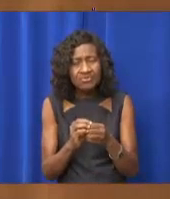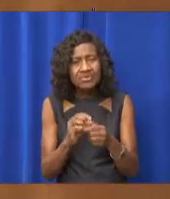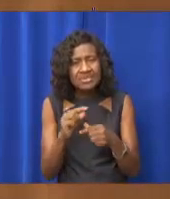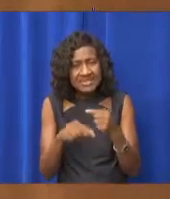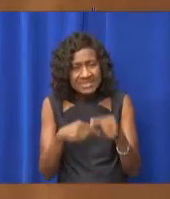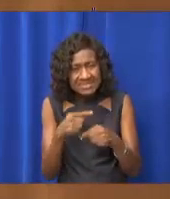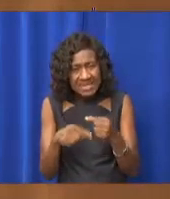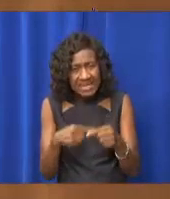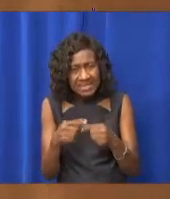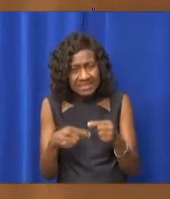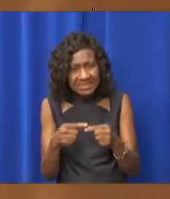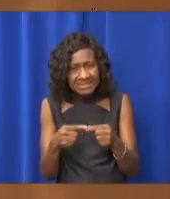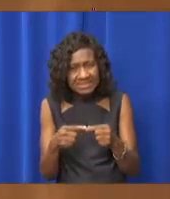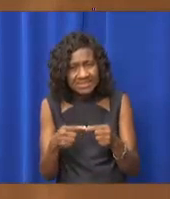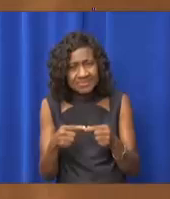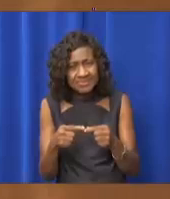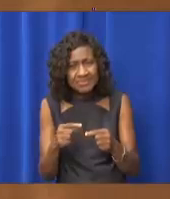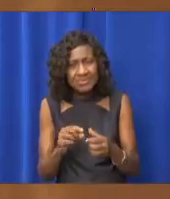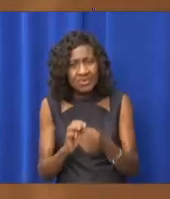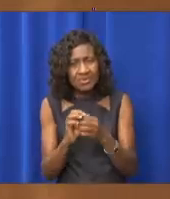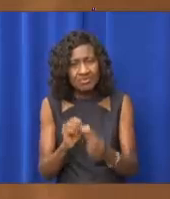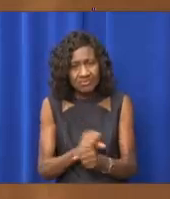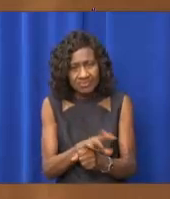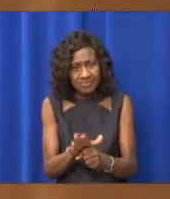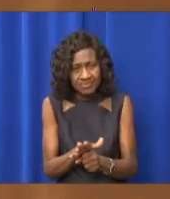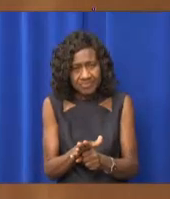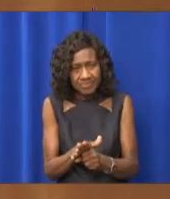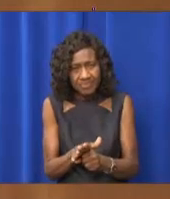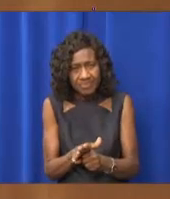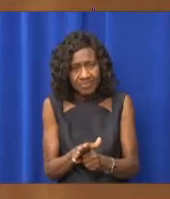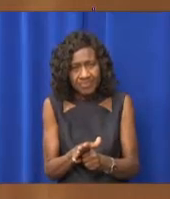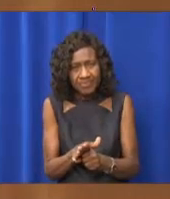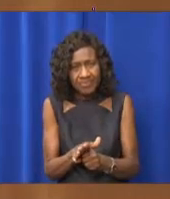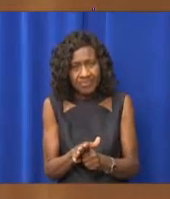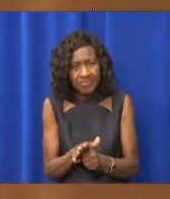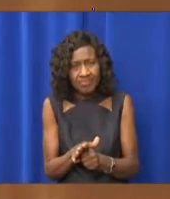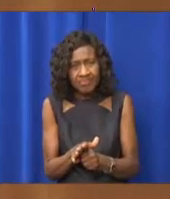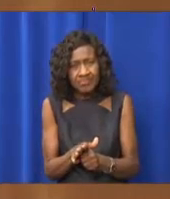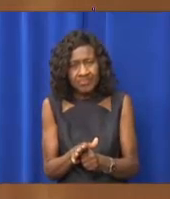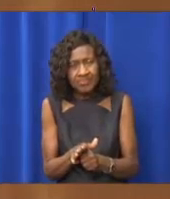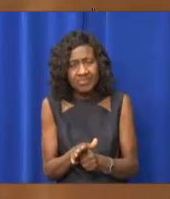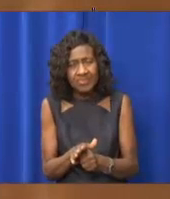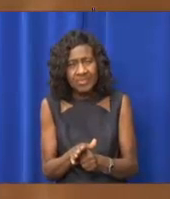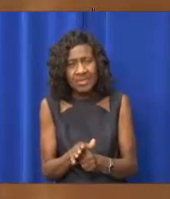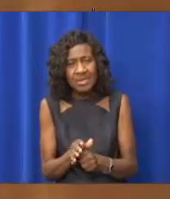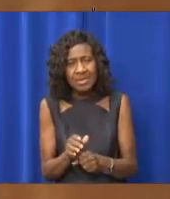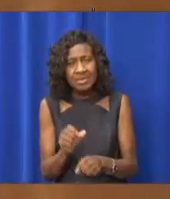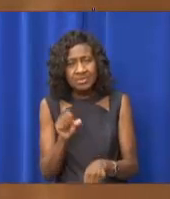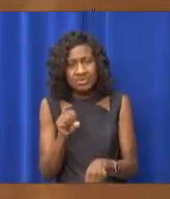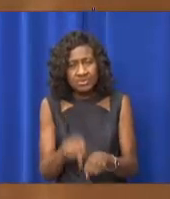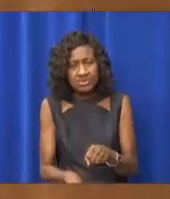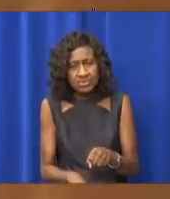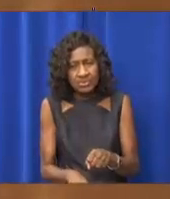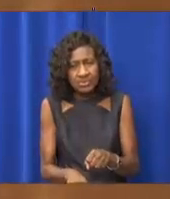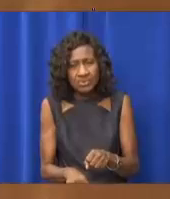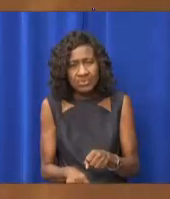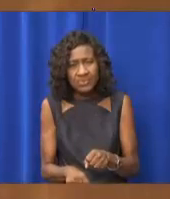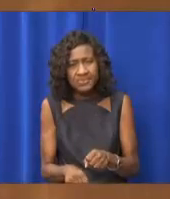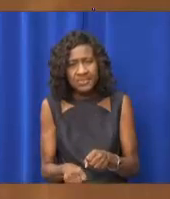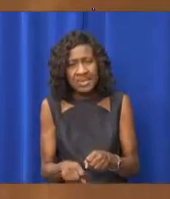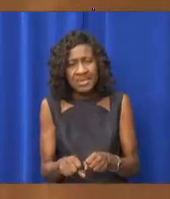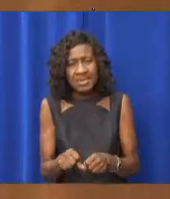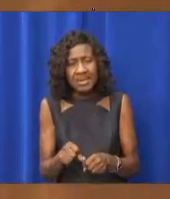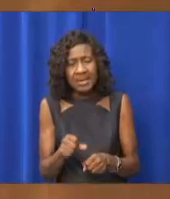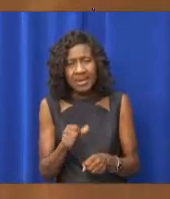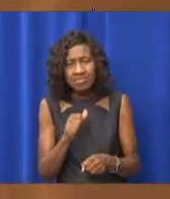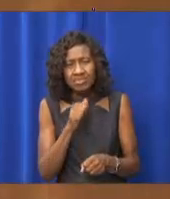people. Yes, it would be interesting, but it's not